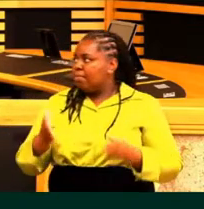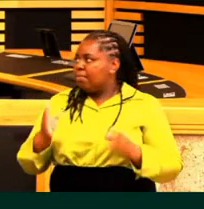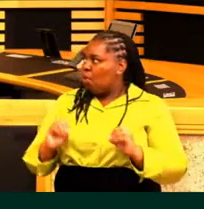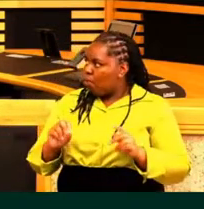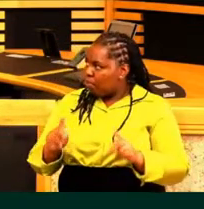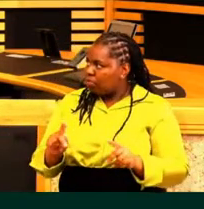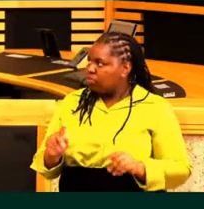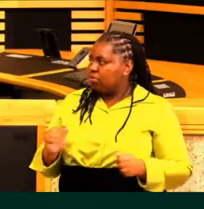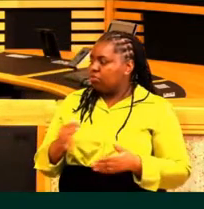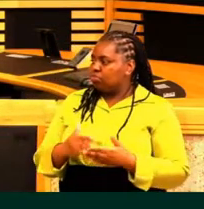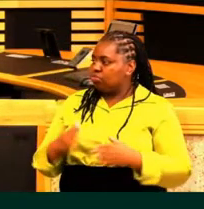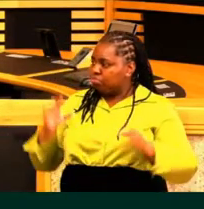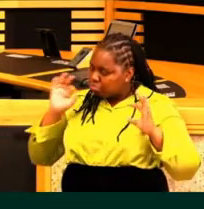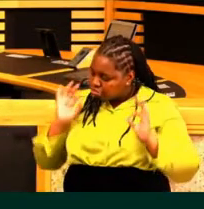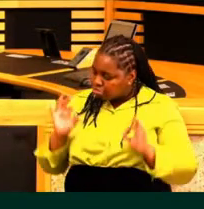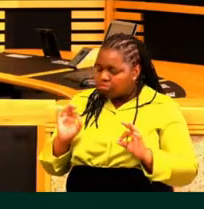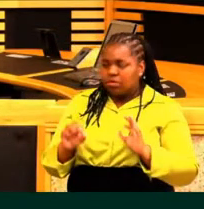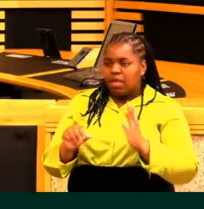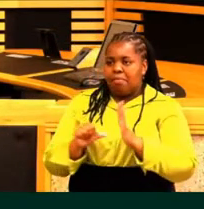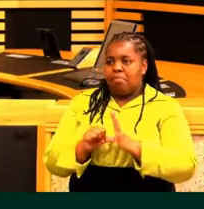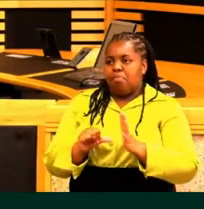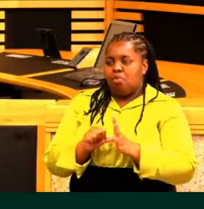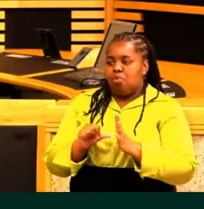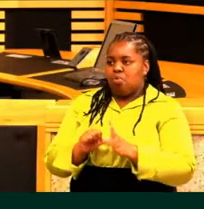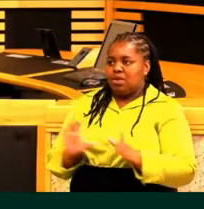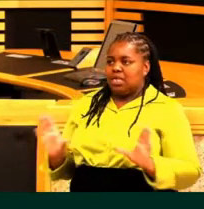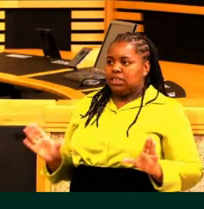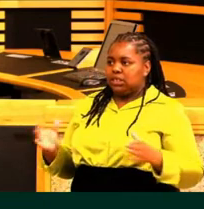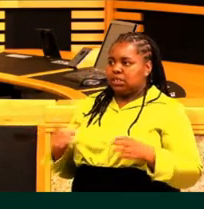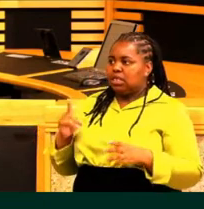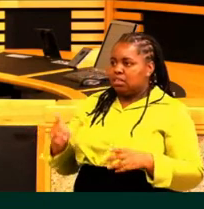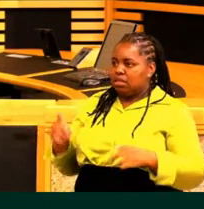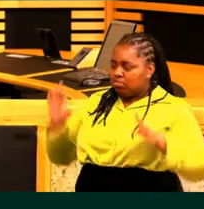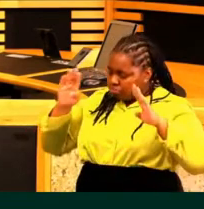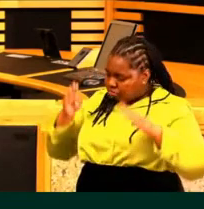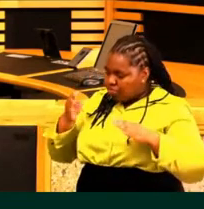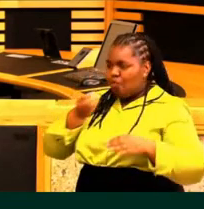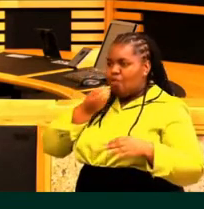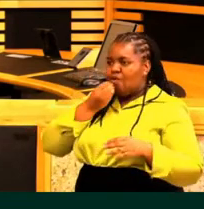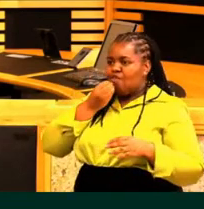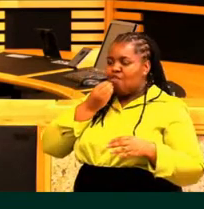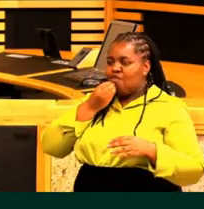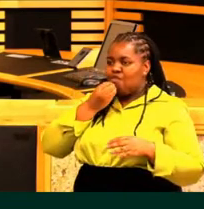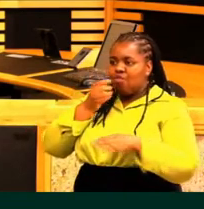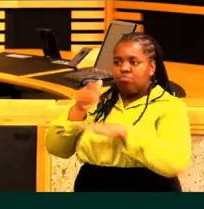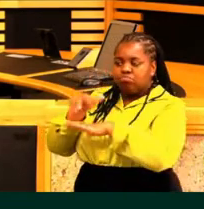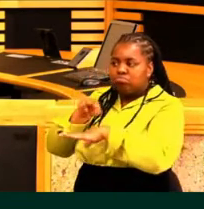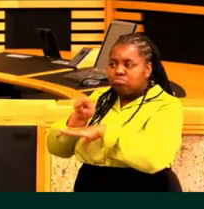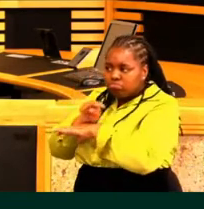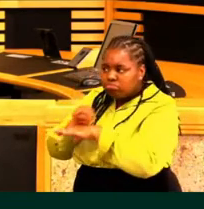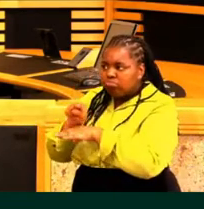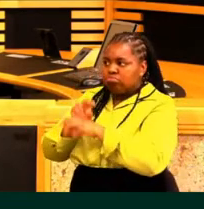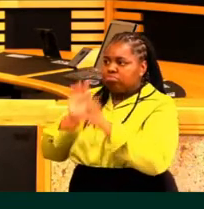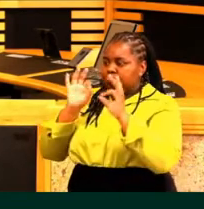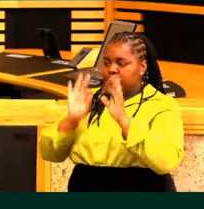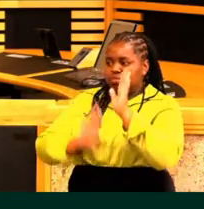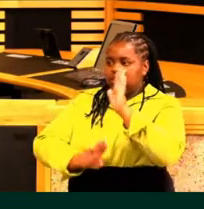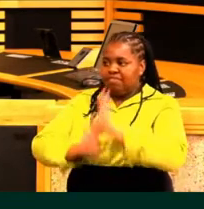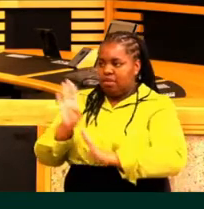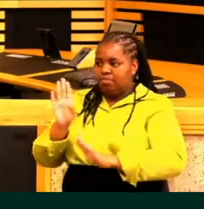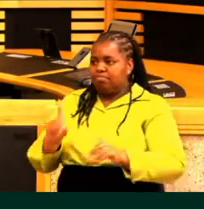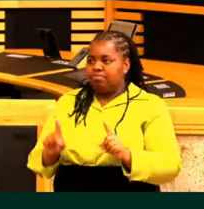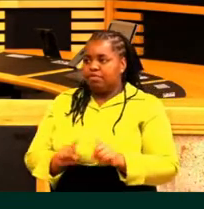explore and Venture into an important sector that deals with food security sustainable development and the